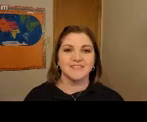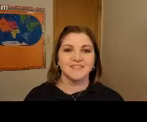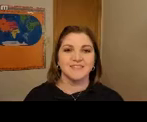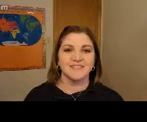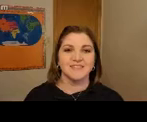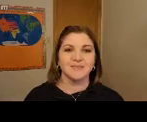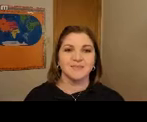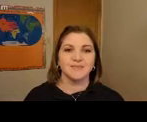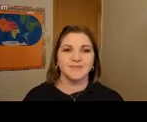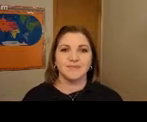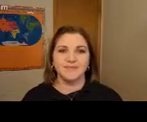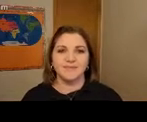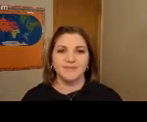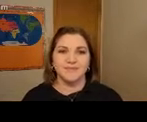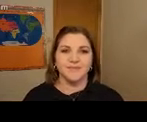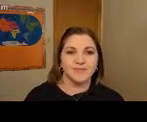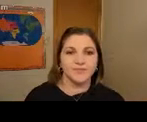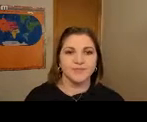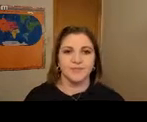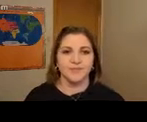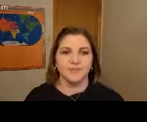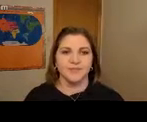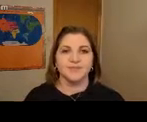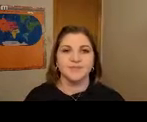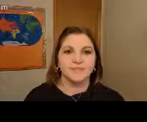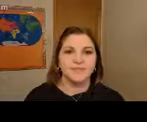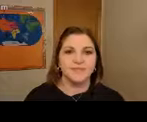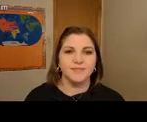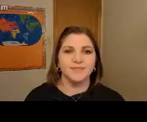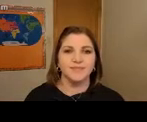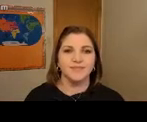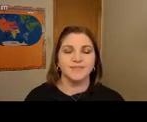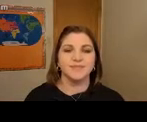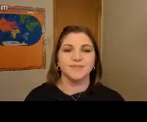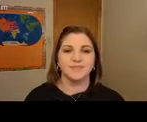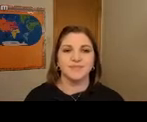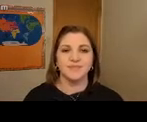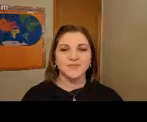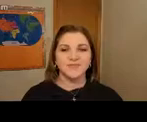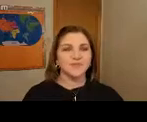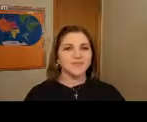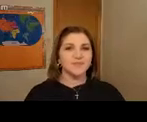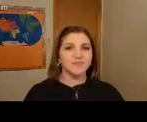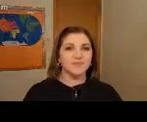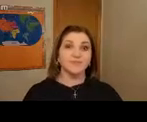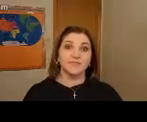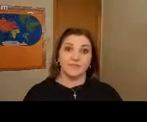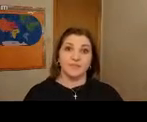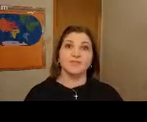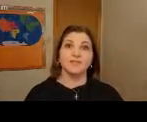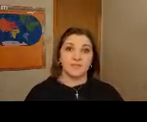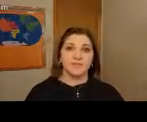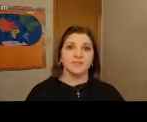Vocabulary. We're comparing and contrasting. Everybody's doing it. In fact, we do it all the